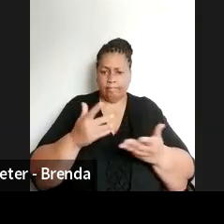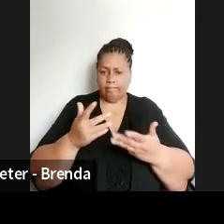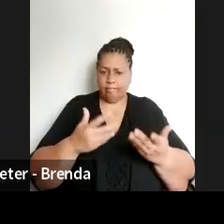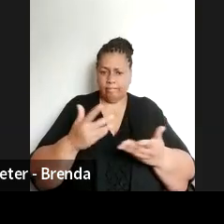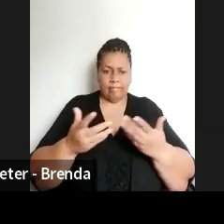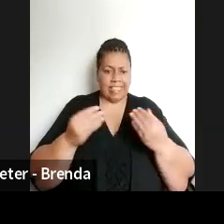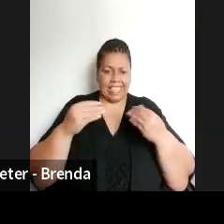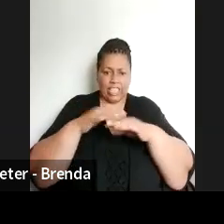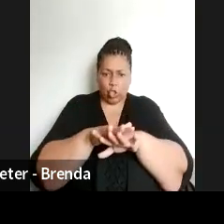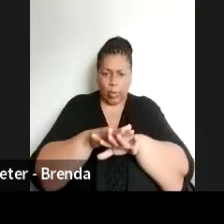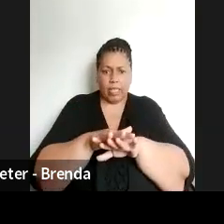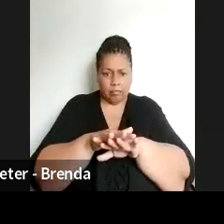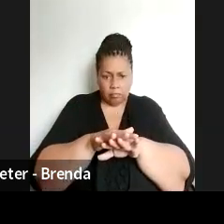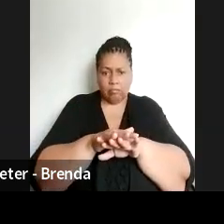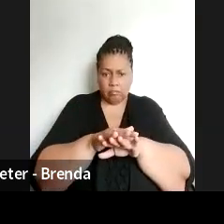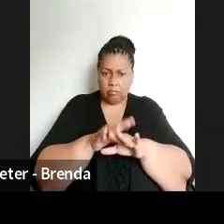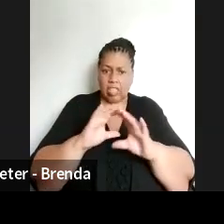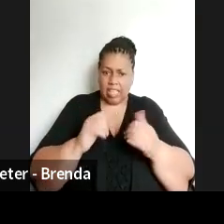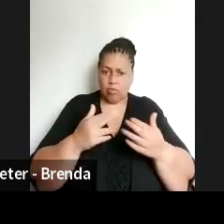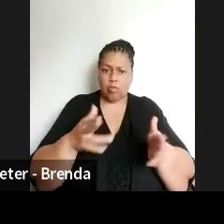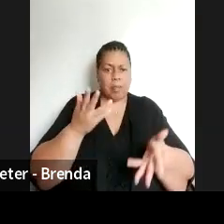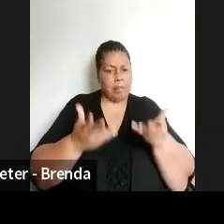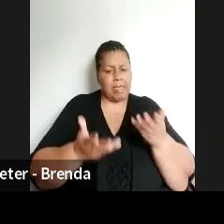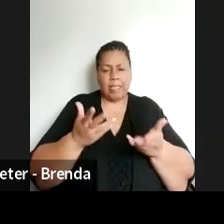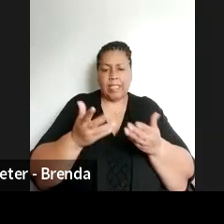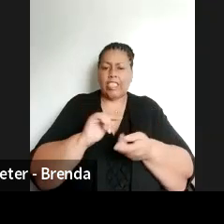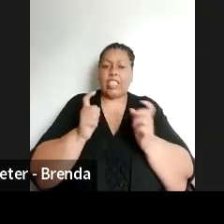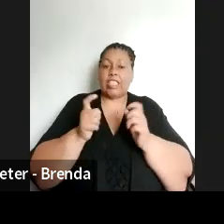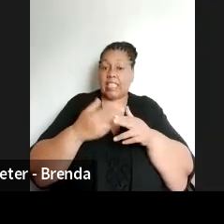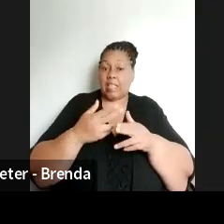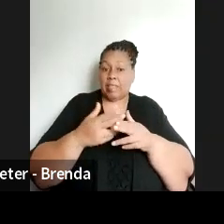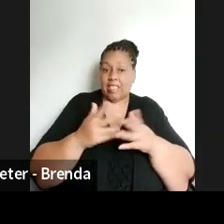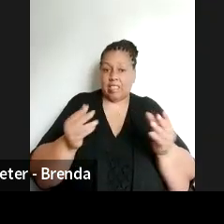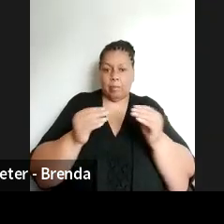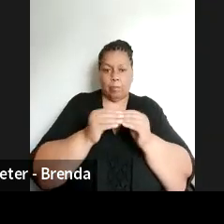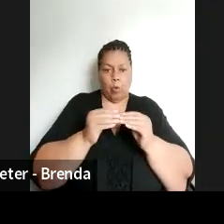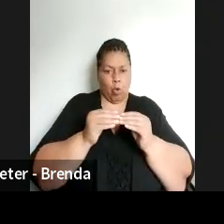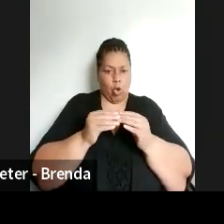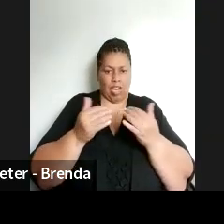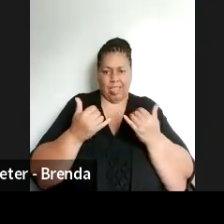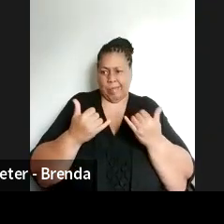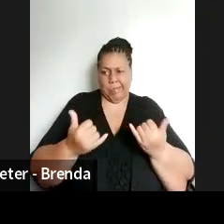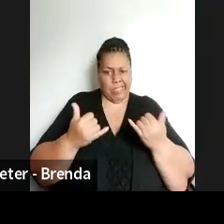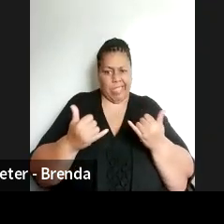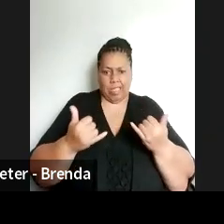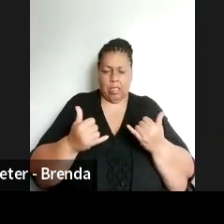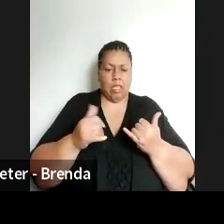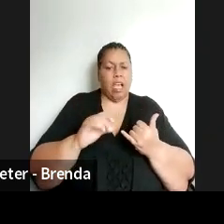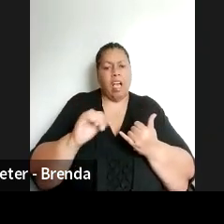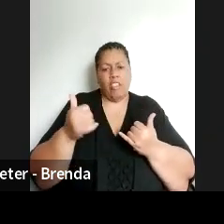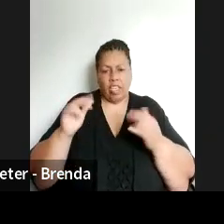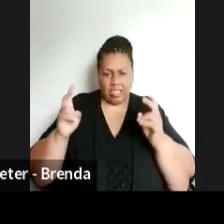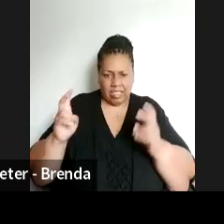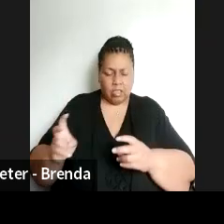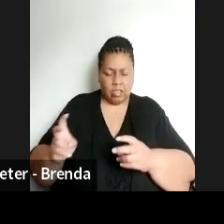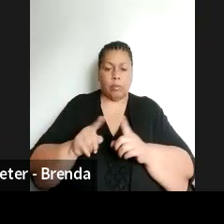integrated classrooms appear, there's probably going to be something. Changing the name is a much more immediate step. And so I think maybe based off of